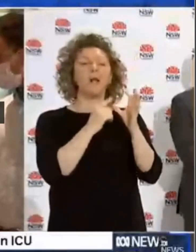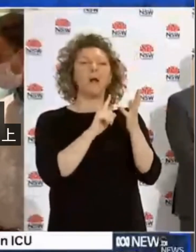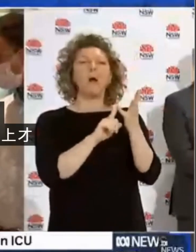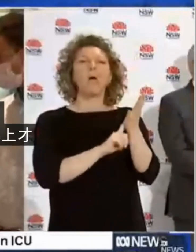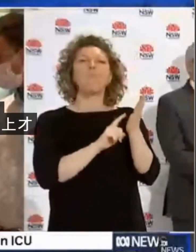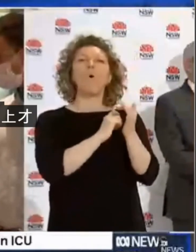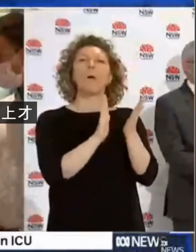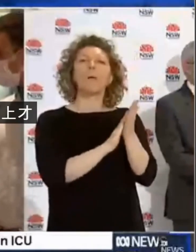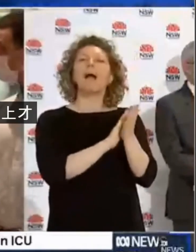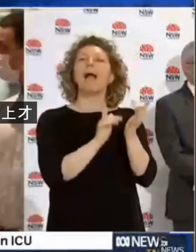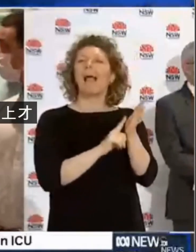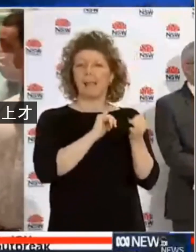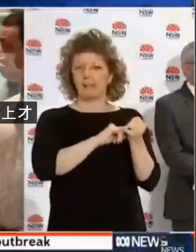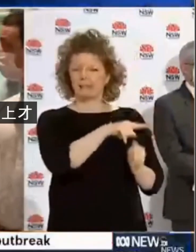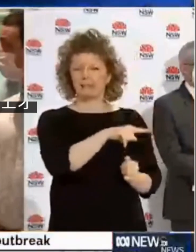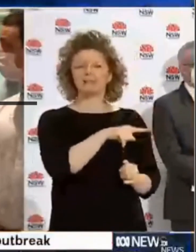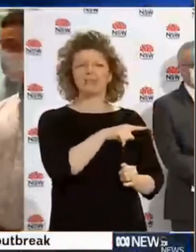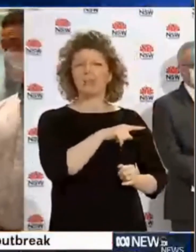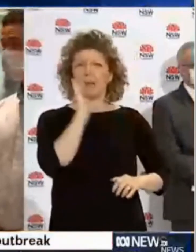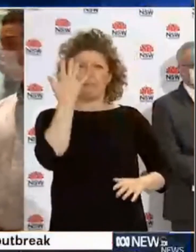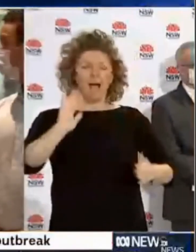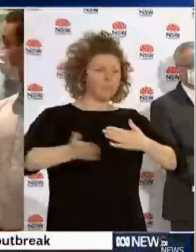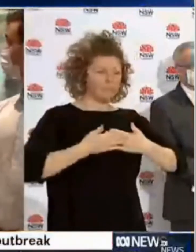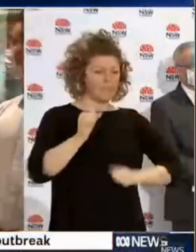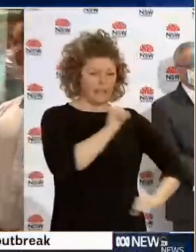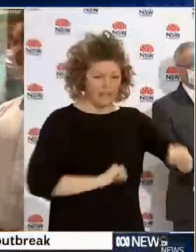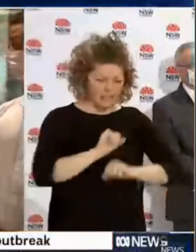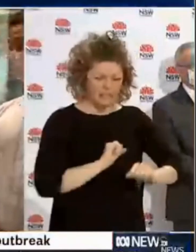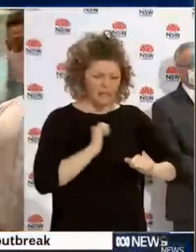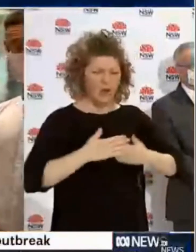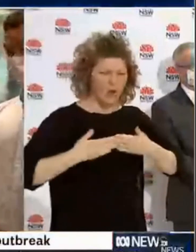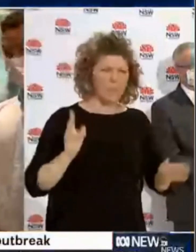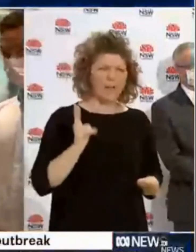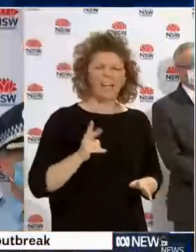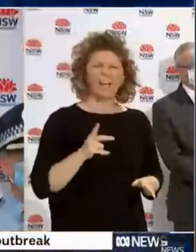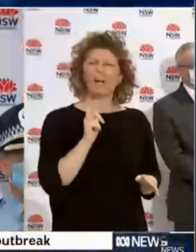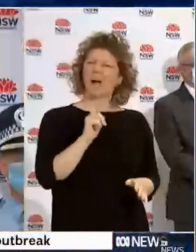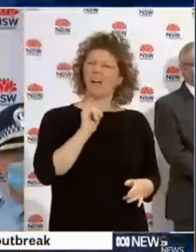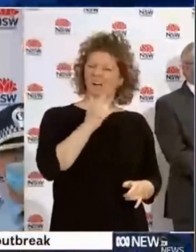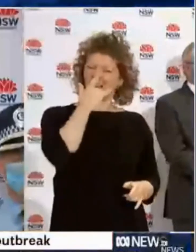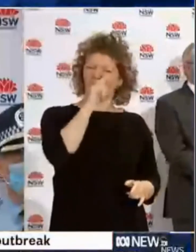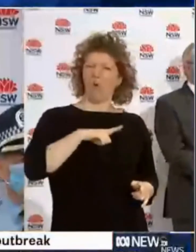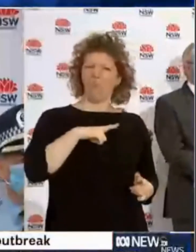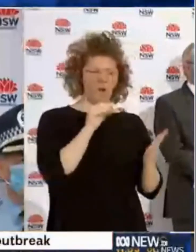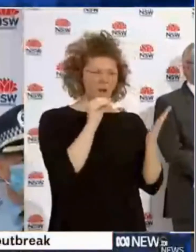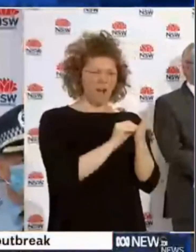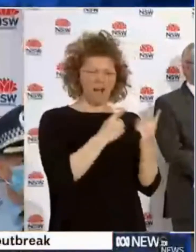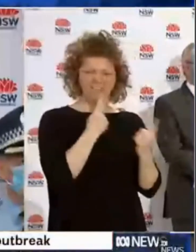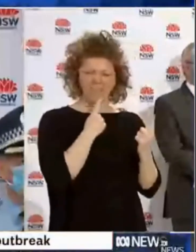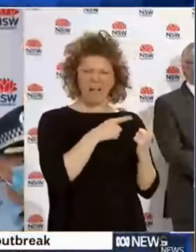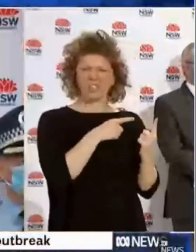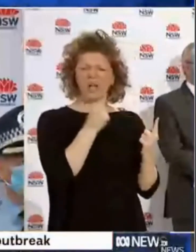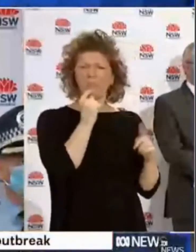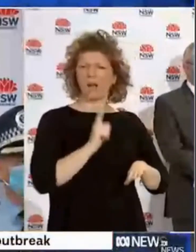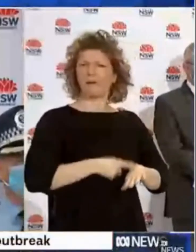reopened yesterday, but only went on the alert list this morning. Is there any reason why there was a delay in that? I don't have the specific details. We'll have to